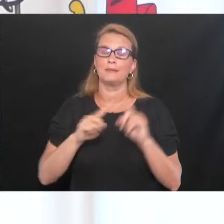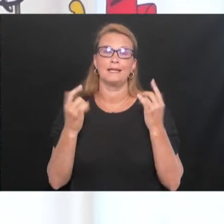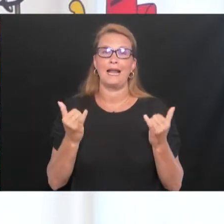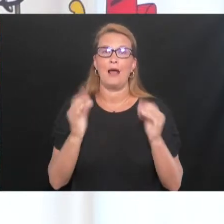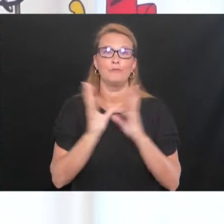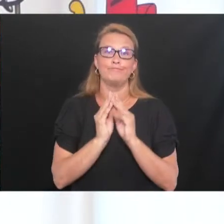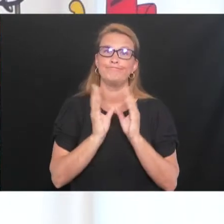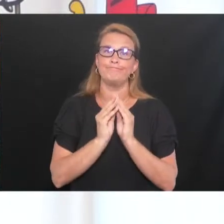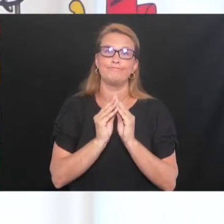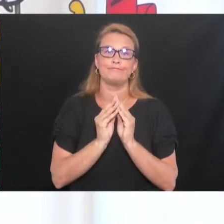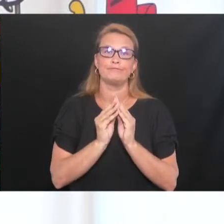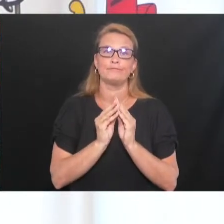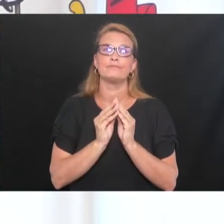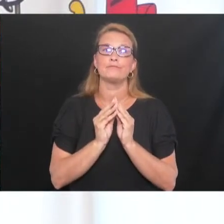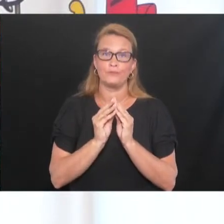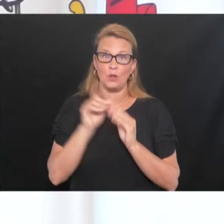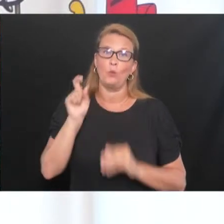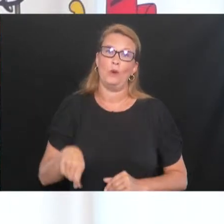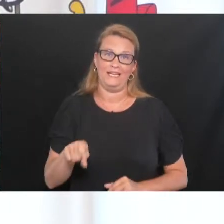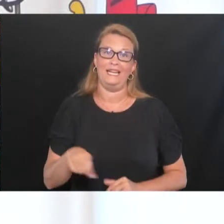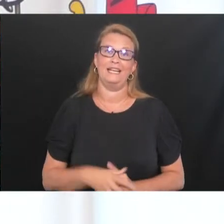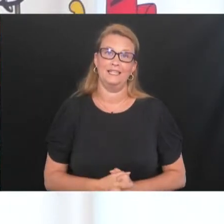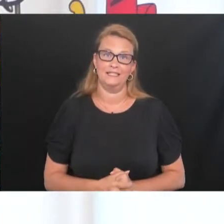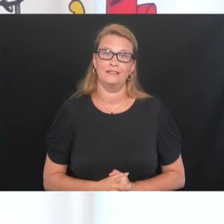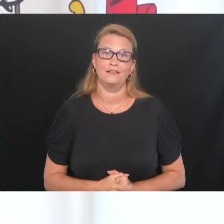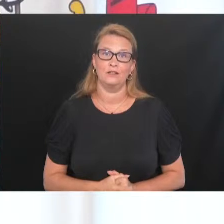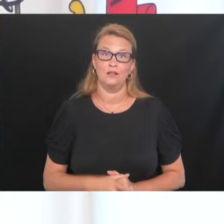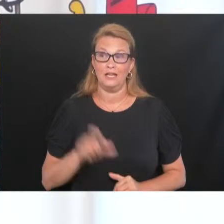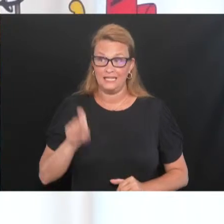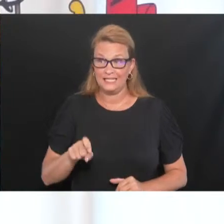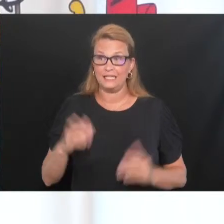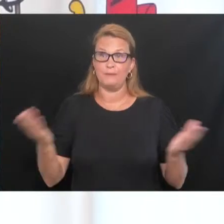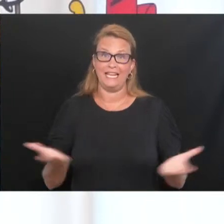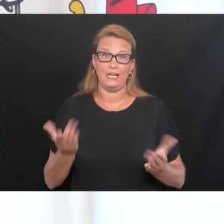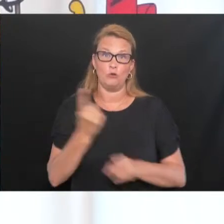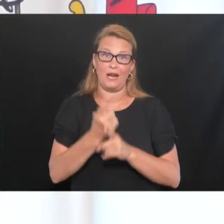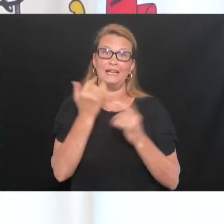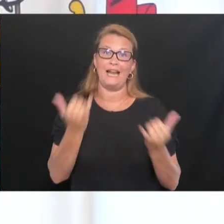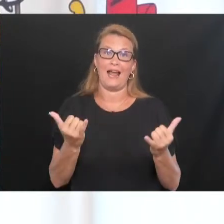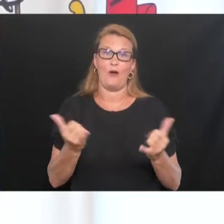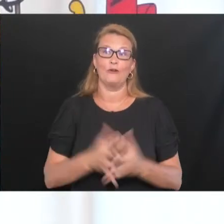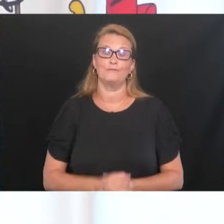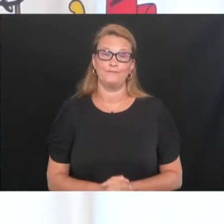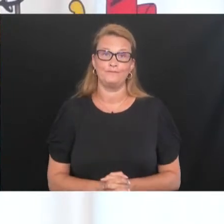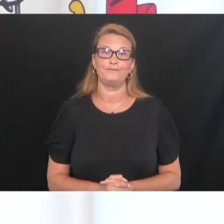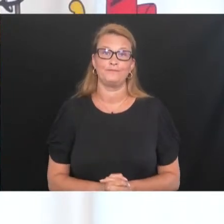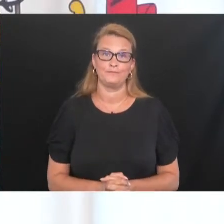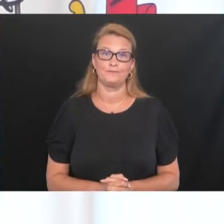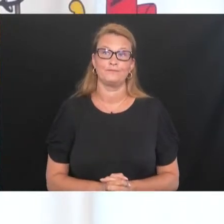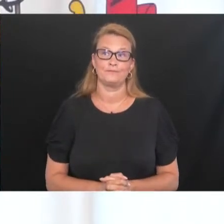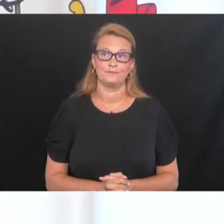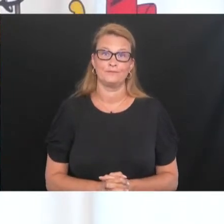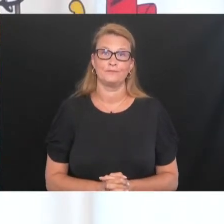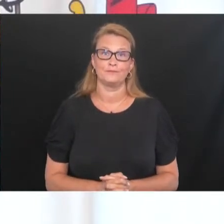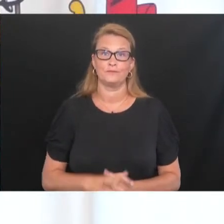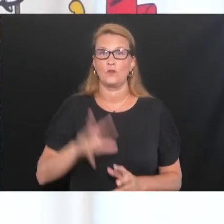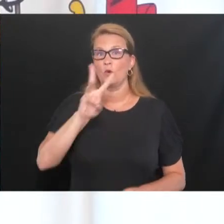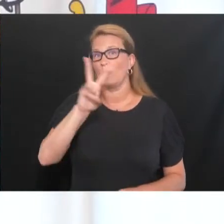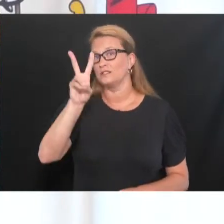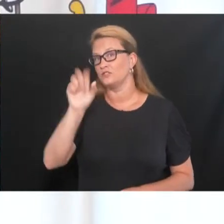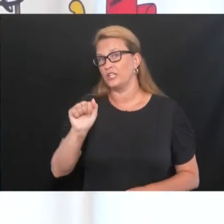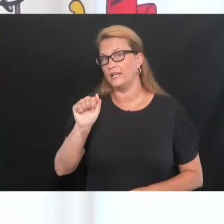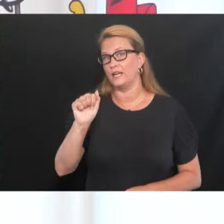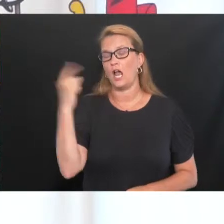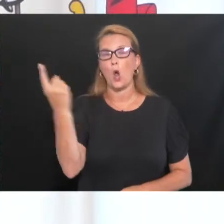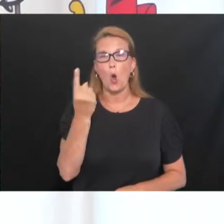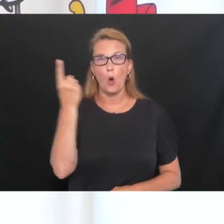We need to have the briefings. We need to be here right now. We need to be ahead of the curve. West Virginia has always